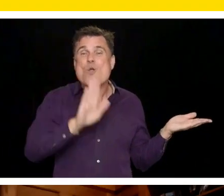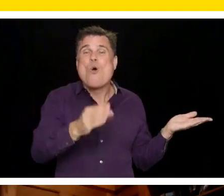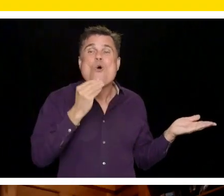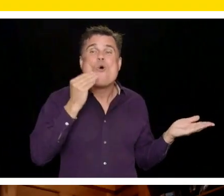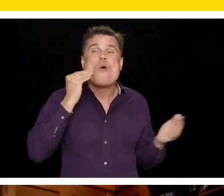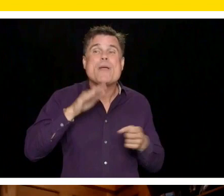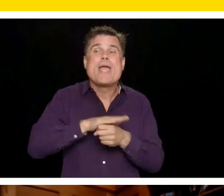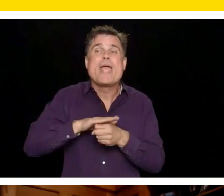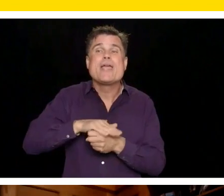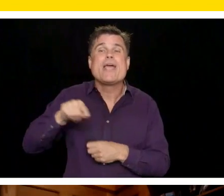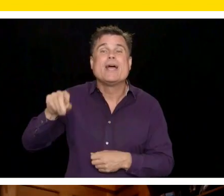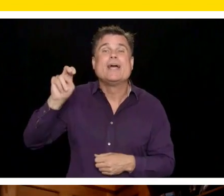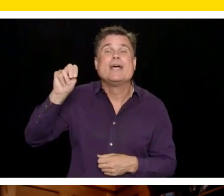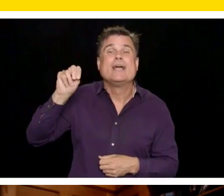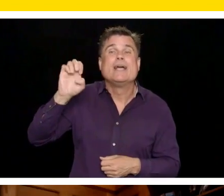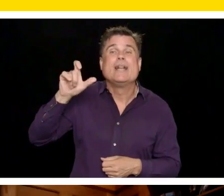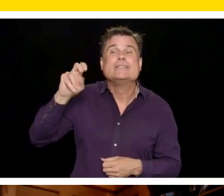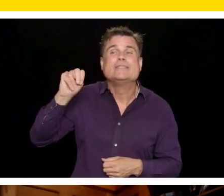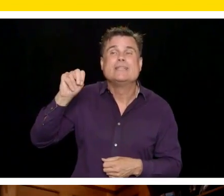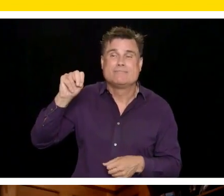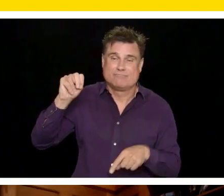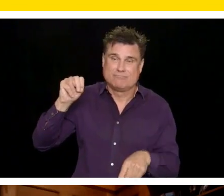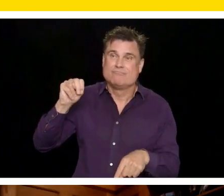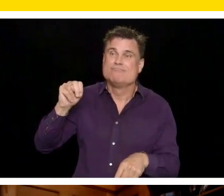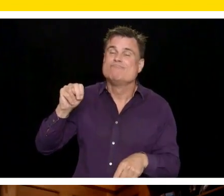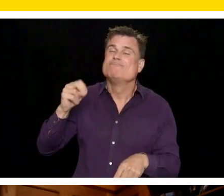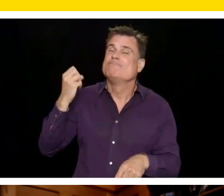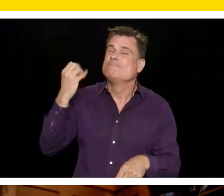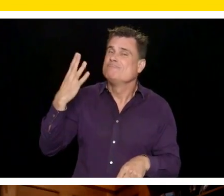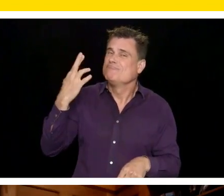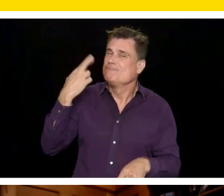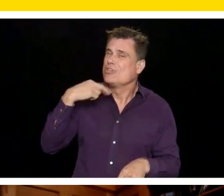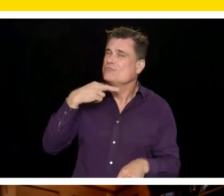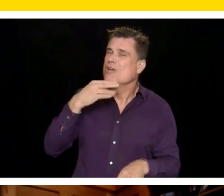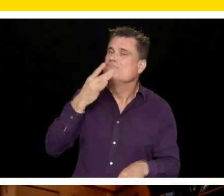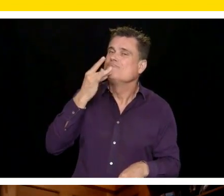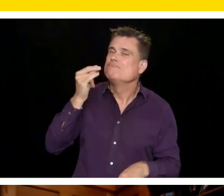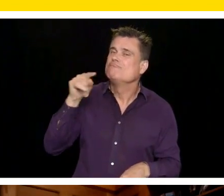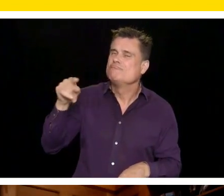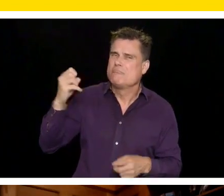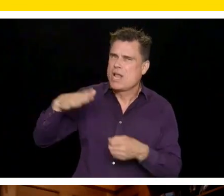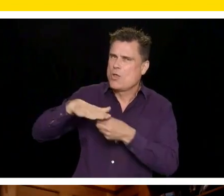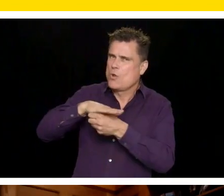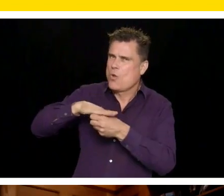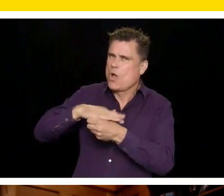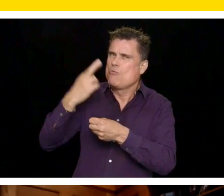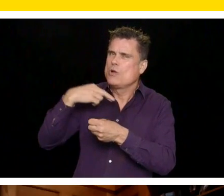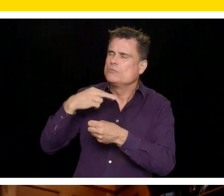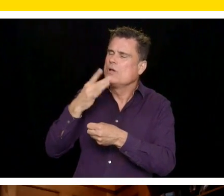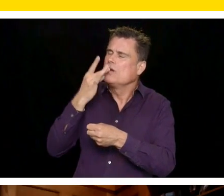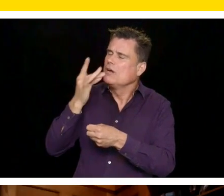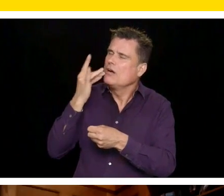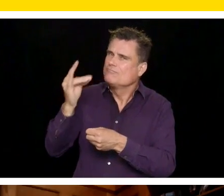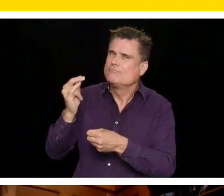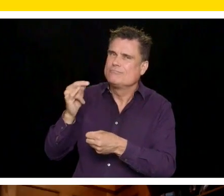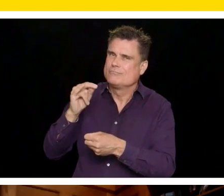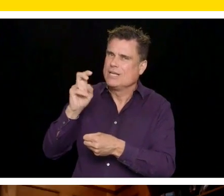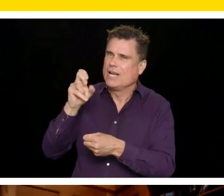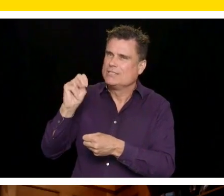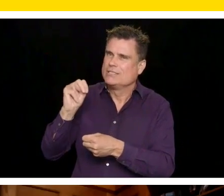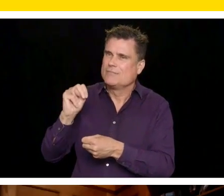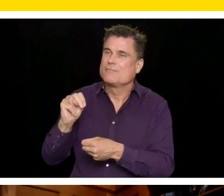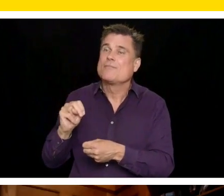well. That's right. A well-kept secret. Anyway, my next question is for the Minister. And this is about